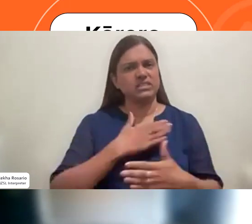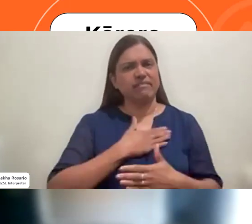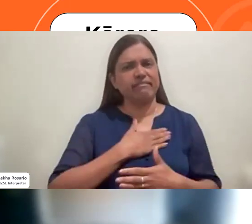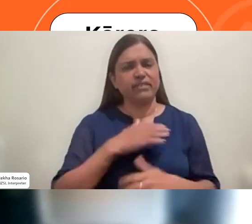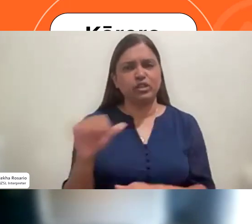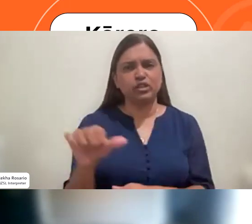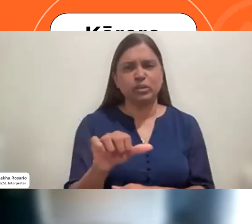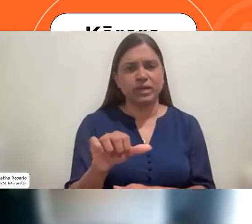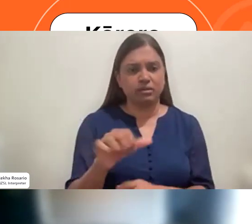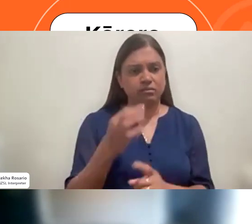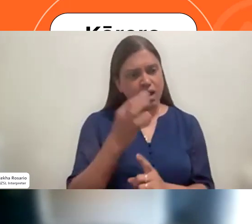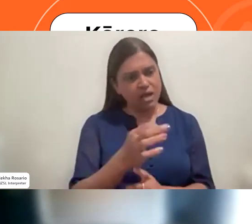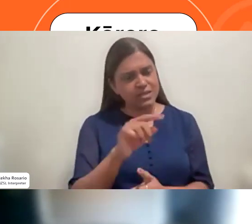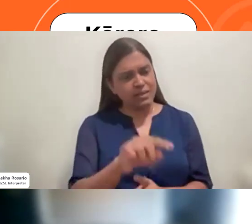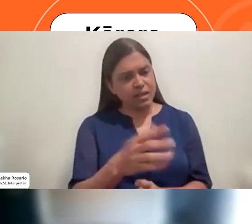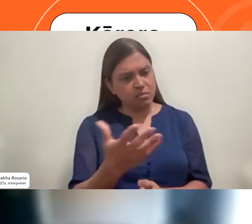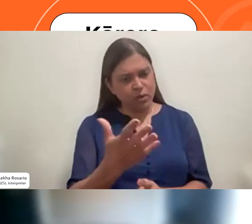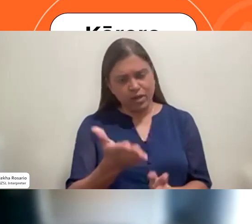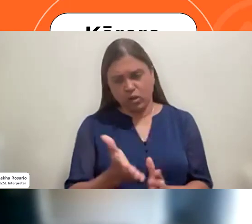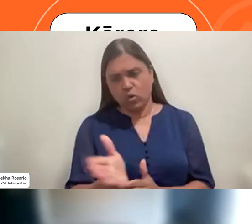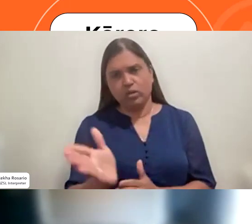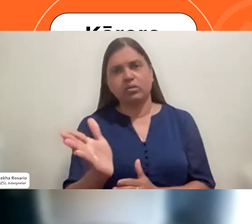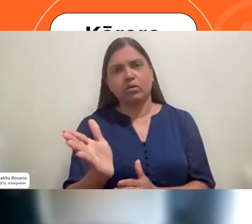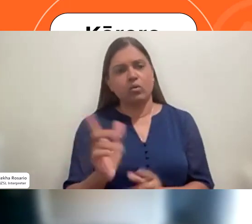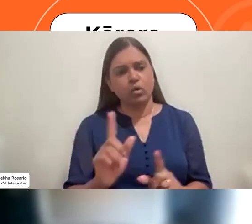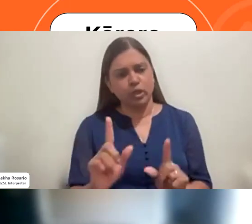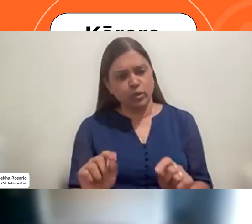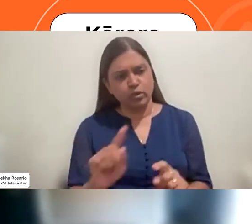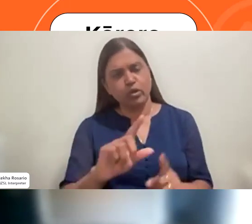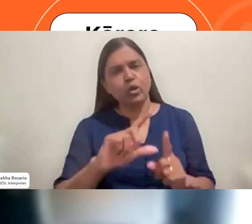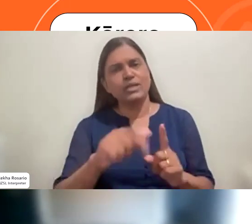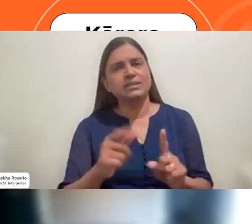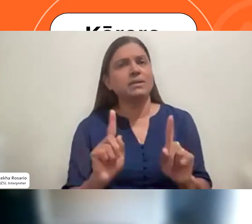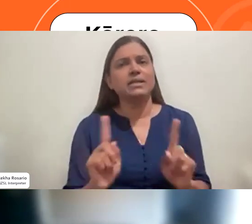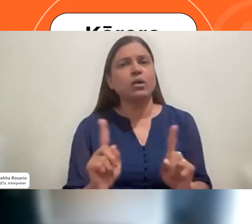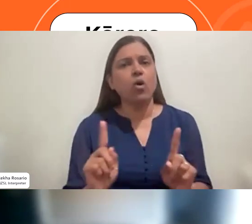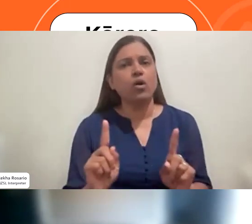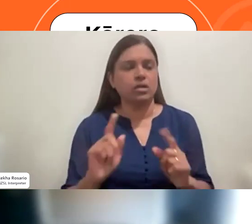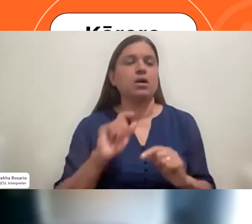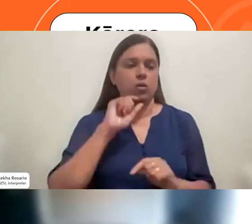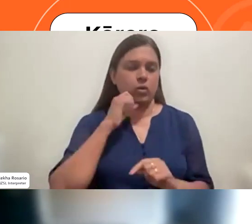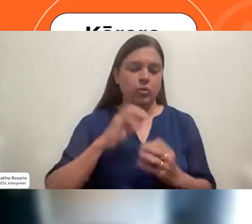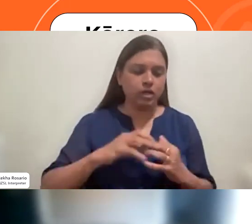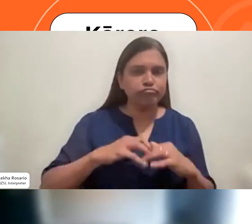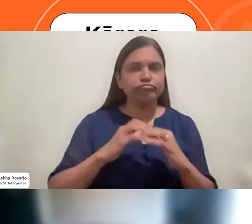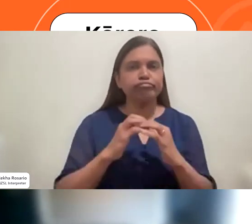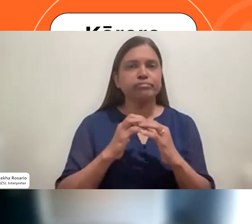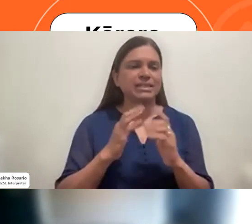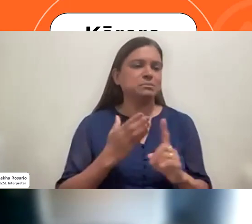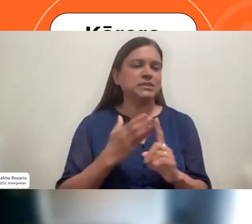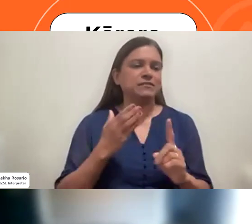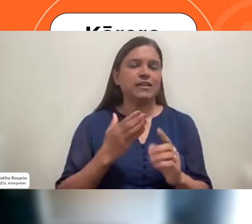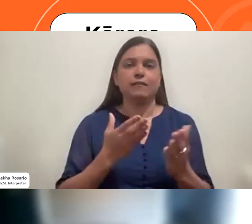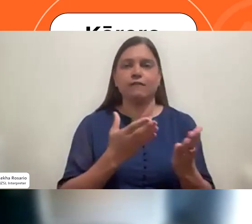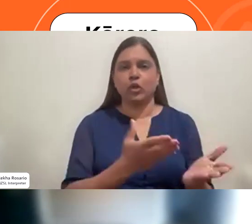want to go to, what your disability is, and it will give you the best route based on your specific needs. It's also fully